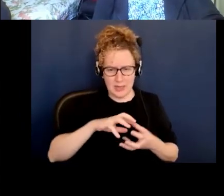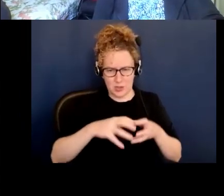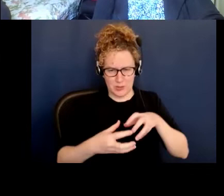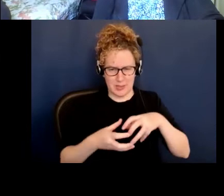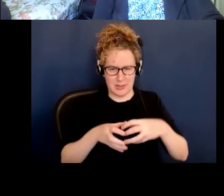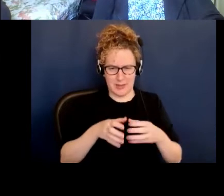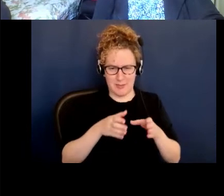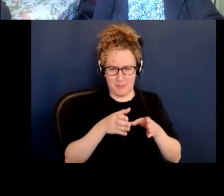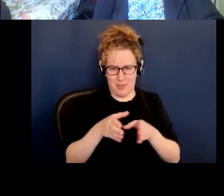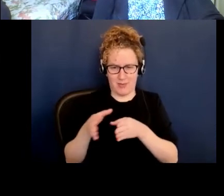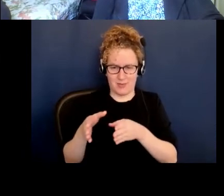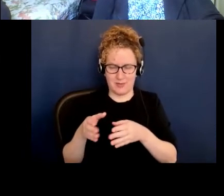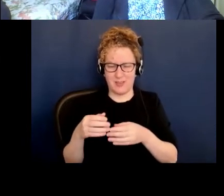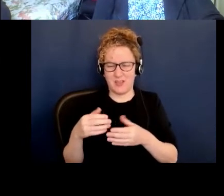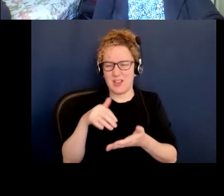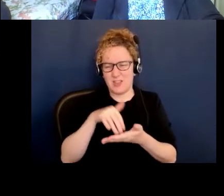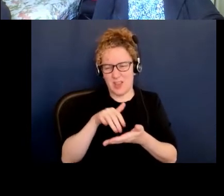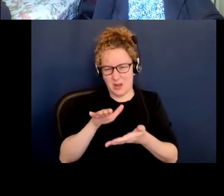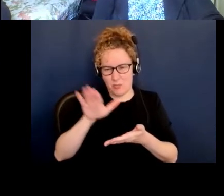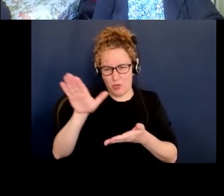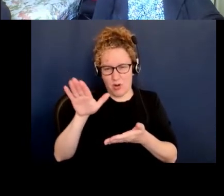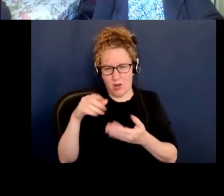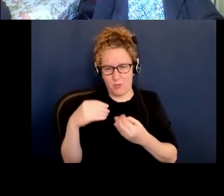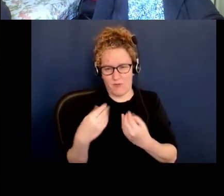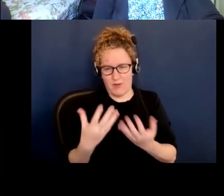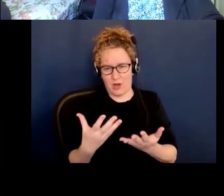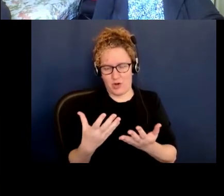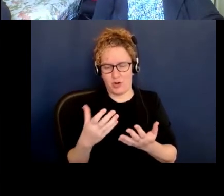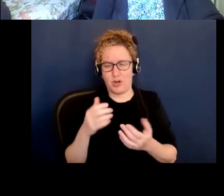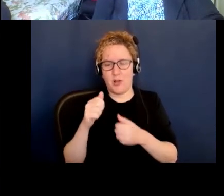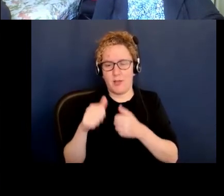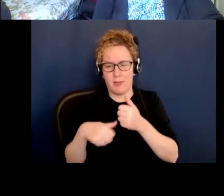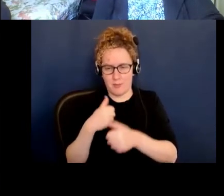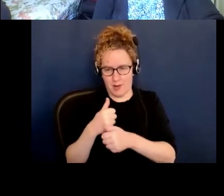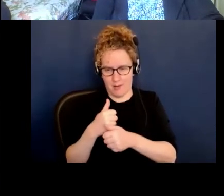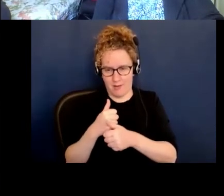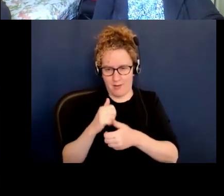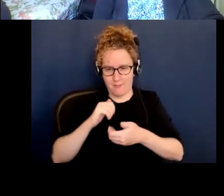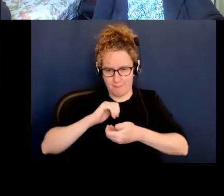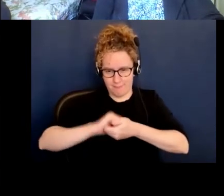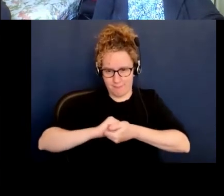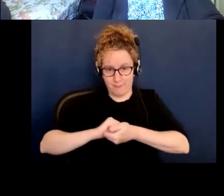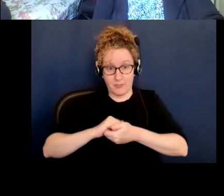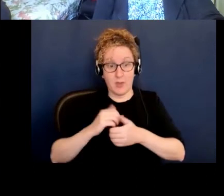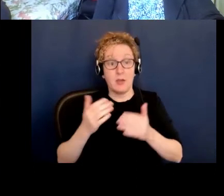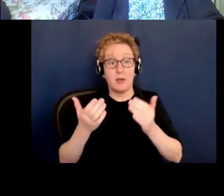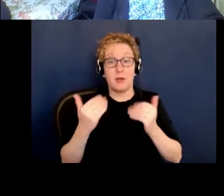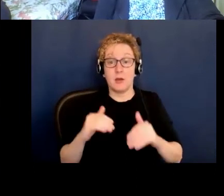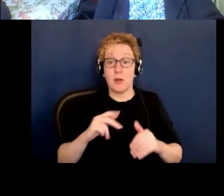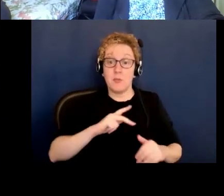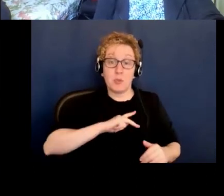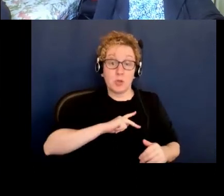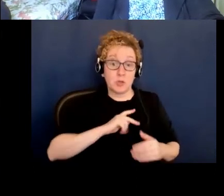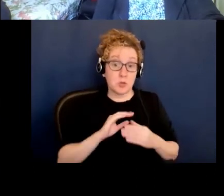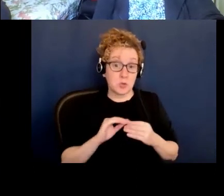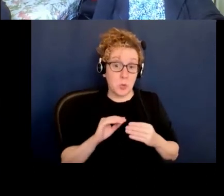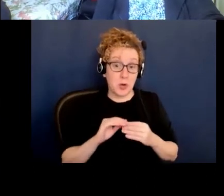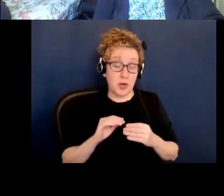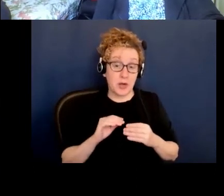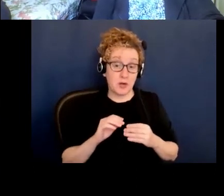abroad provider and an alumni join forces, and a personal story, which is also a